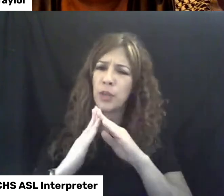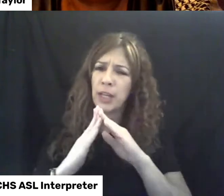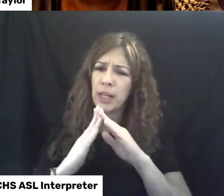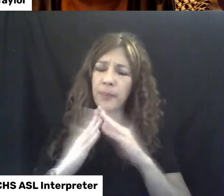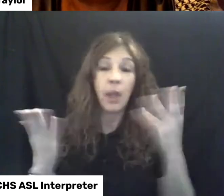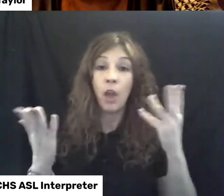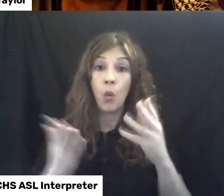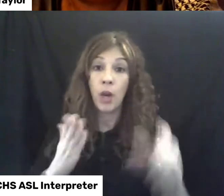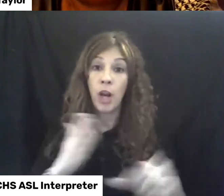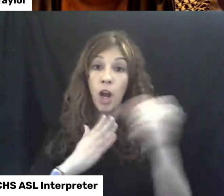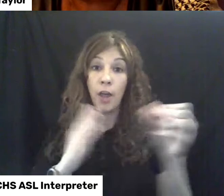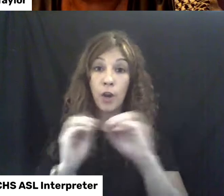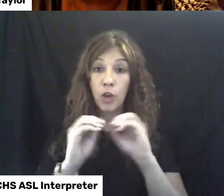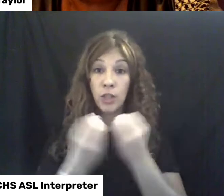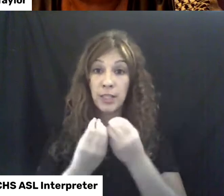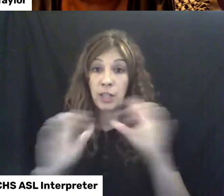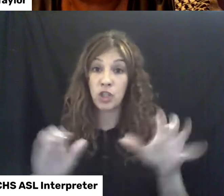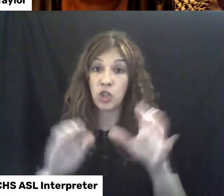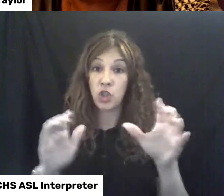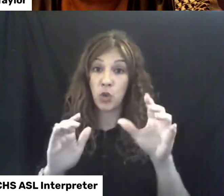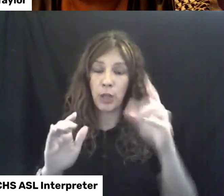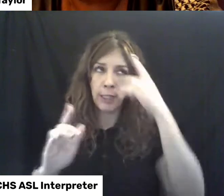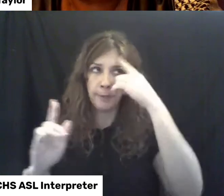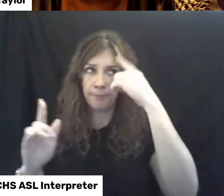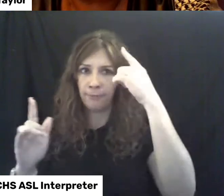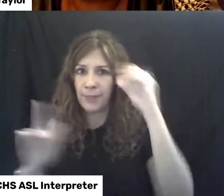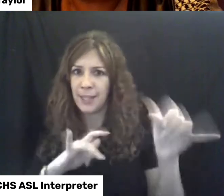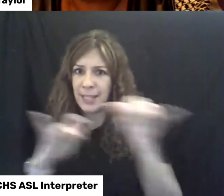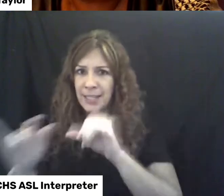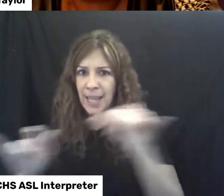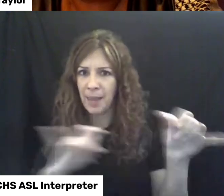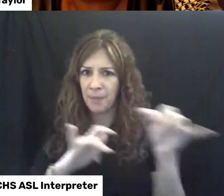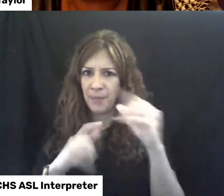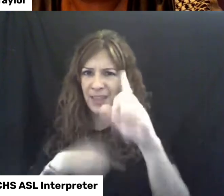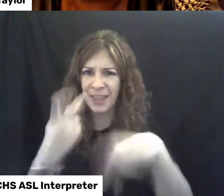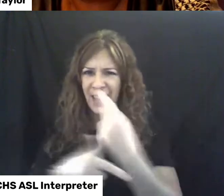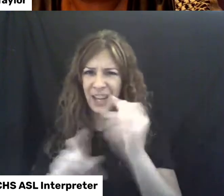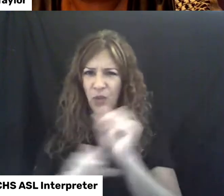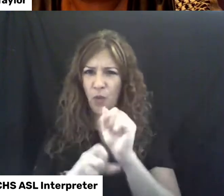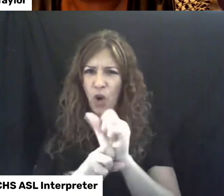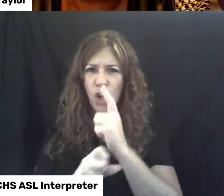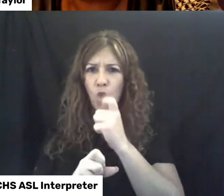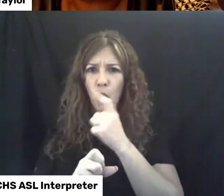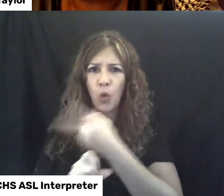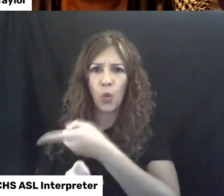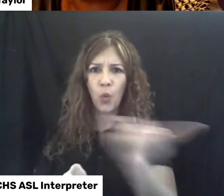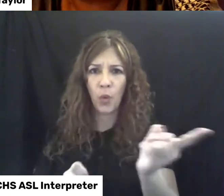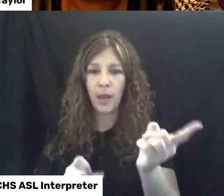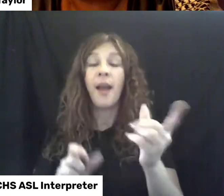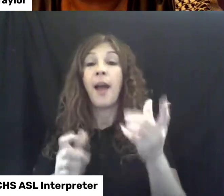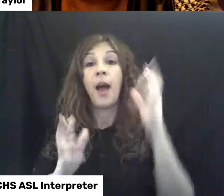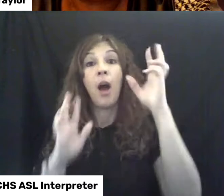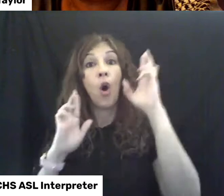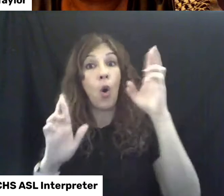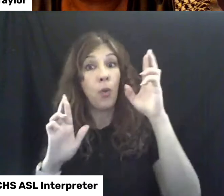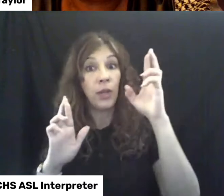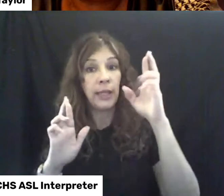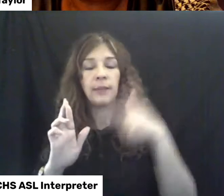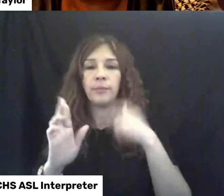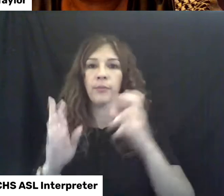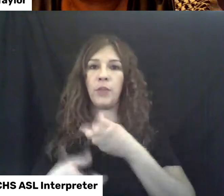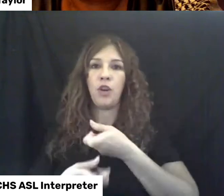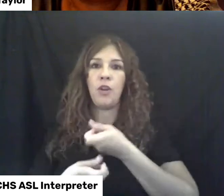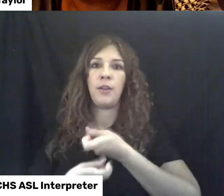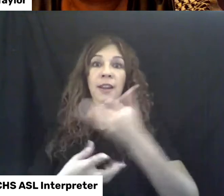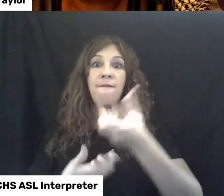the other organizations doing like-minded work? And hopefully conveying to you the extreme value